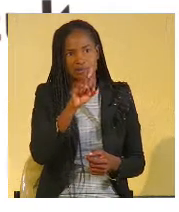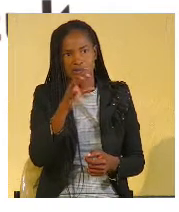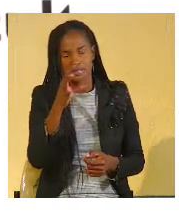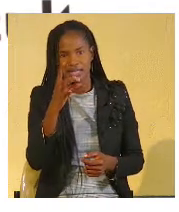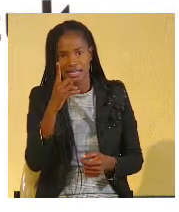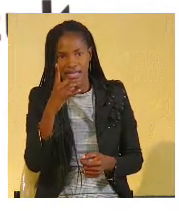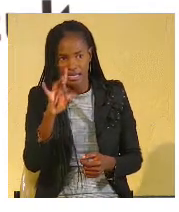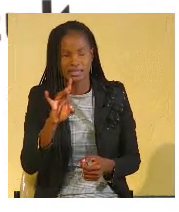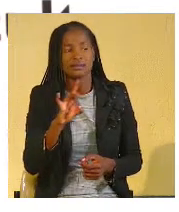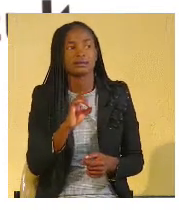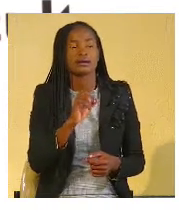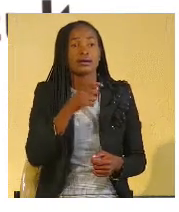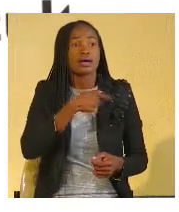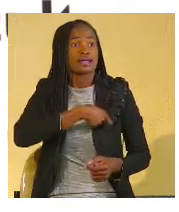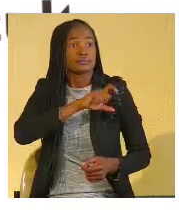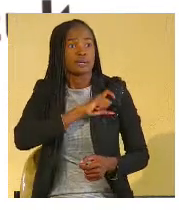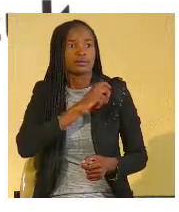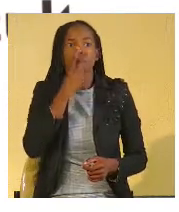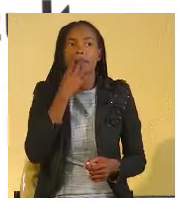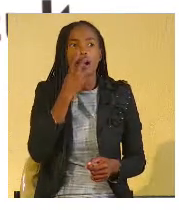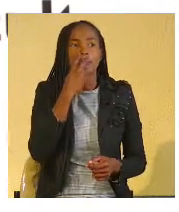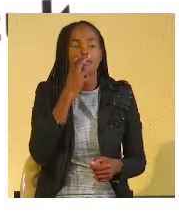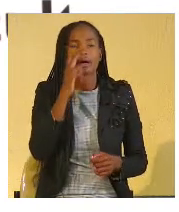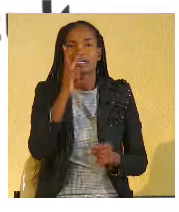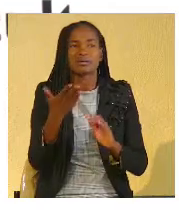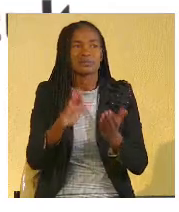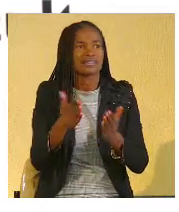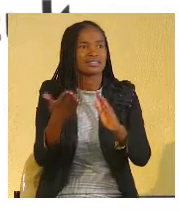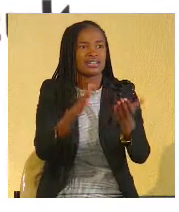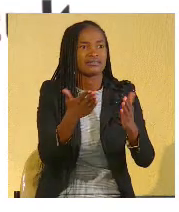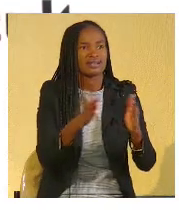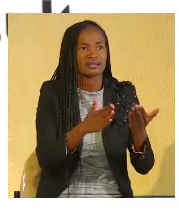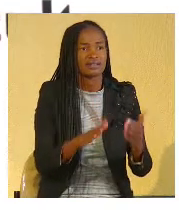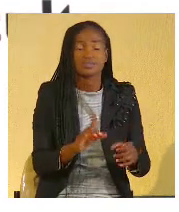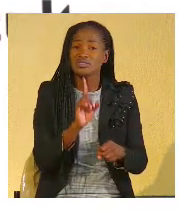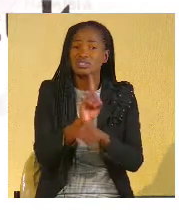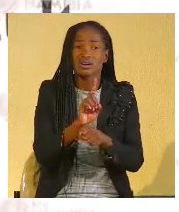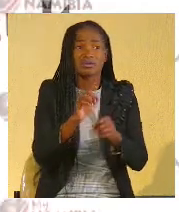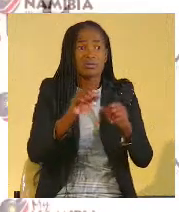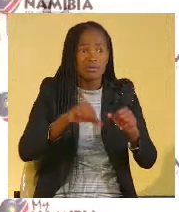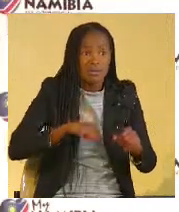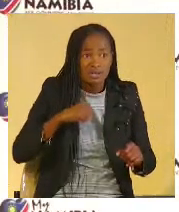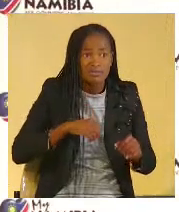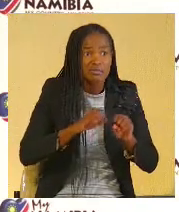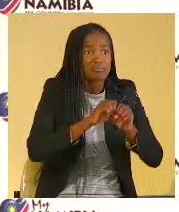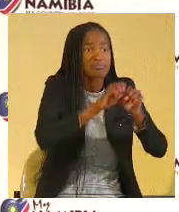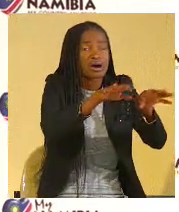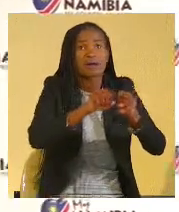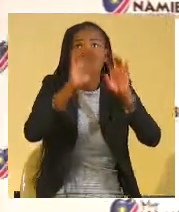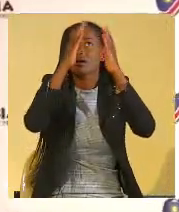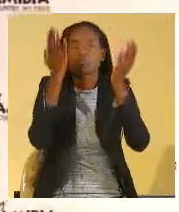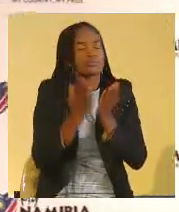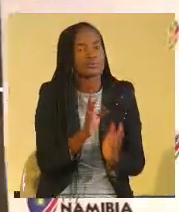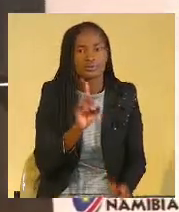time. So we should take example from them. Thank you. Thank you very much, Honorable Ministers. Thank you to